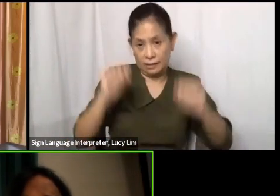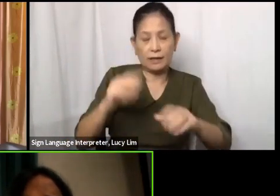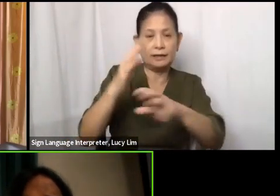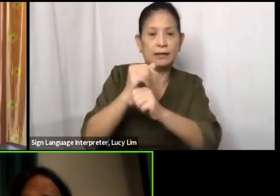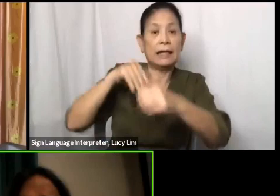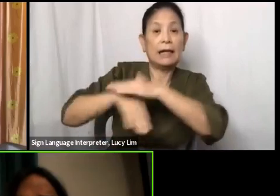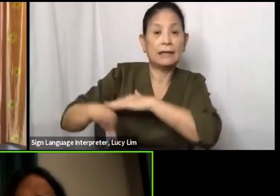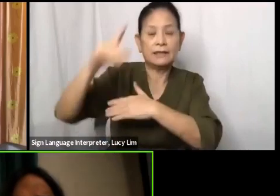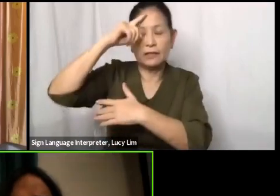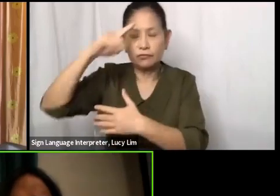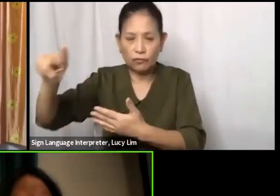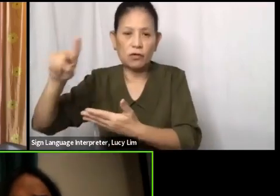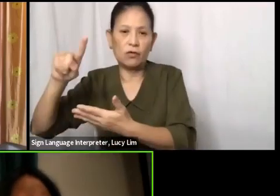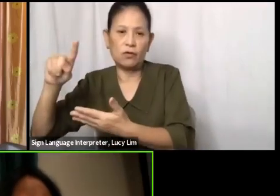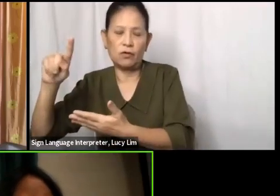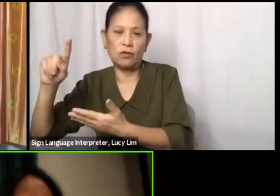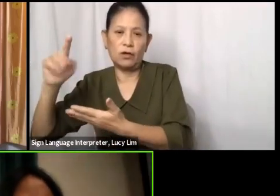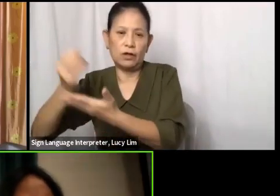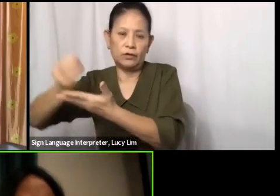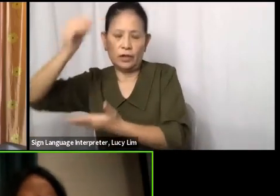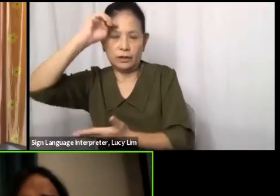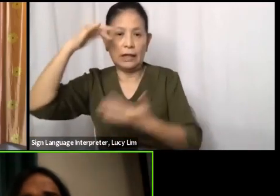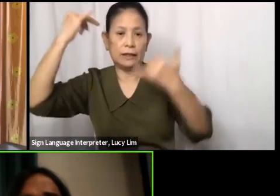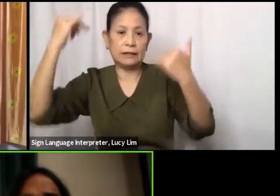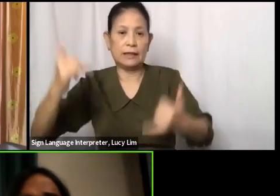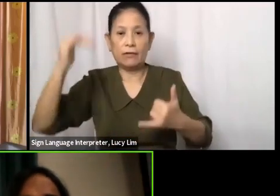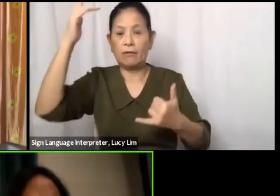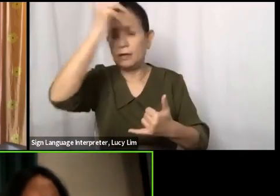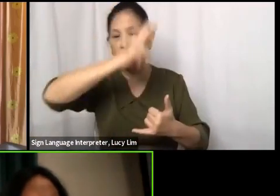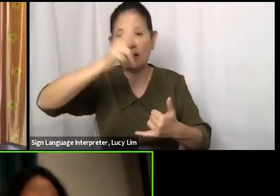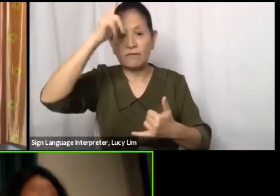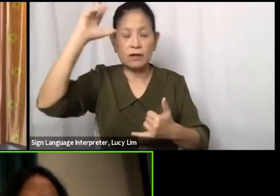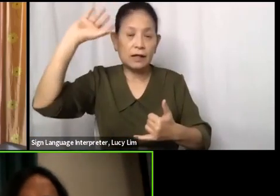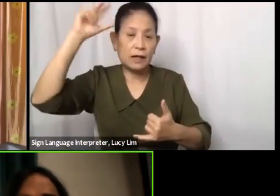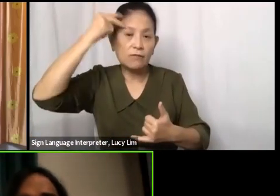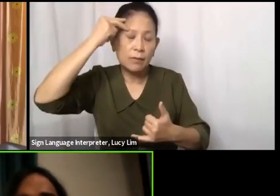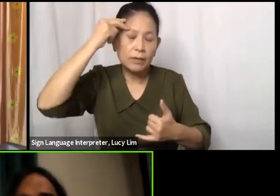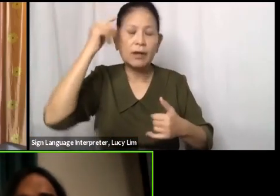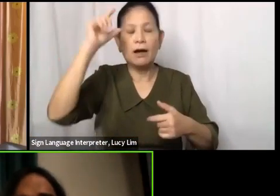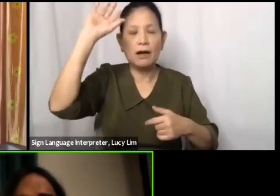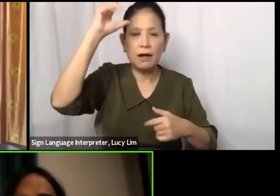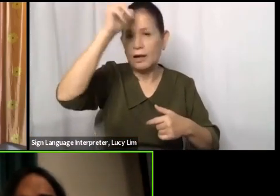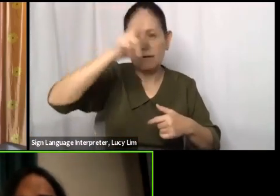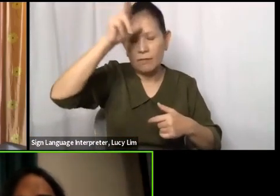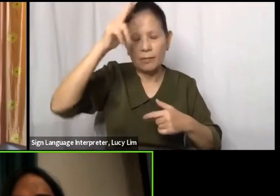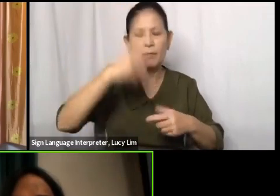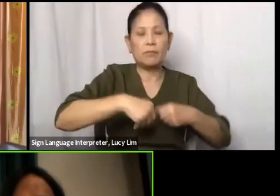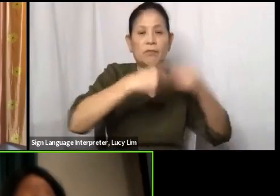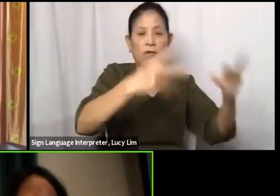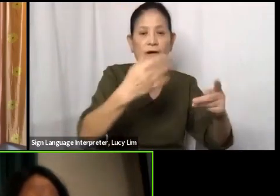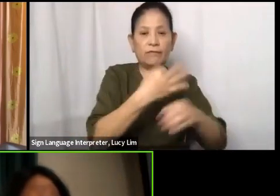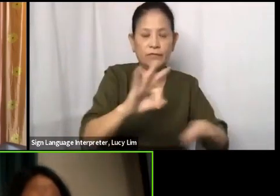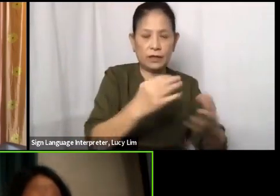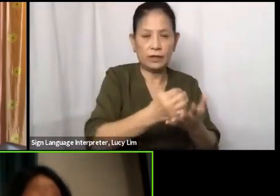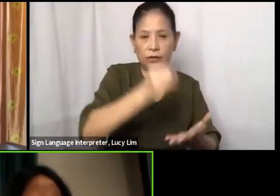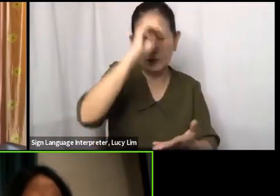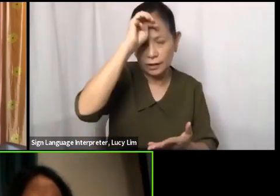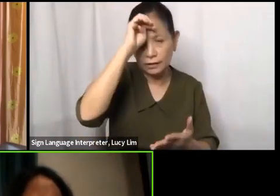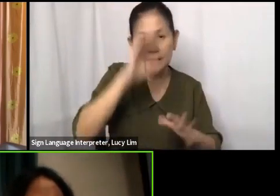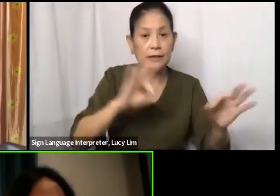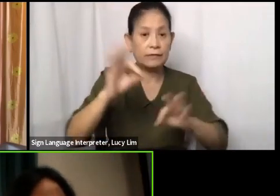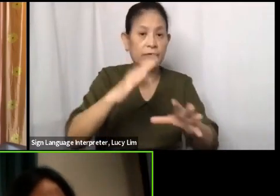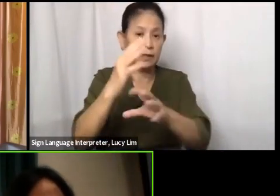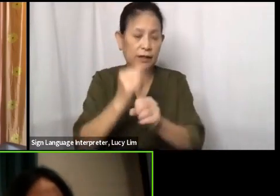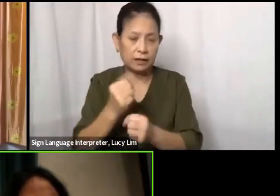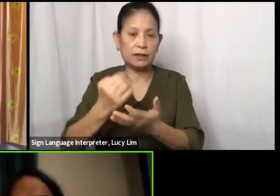some extent government is providing free education as well. But the switch cost is like, if they are getting education, they